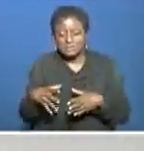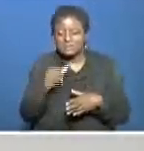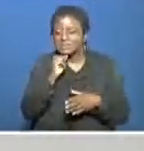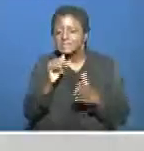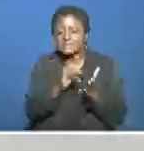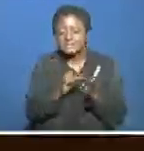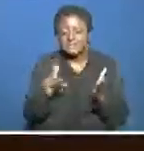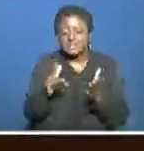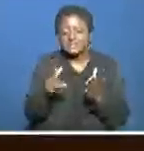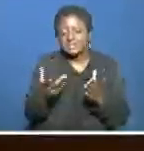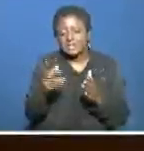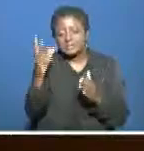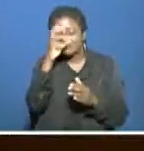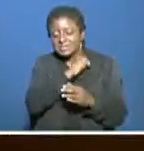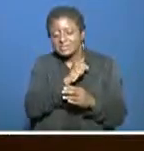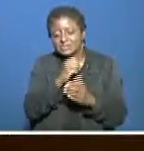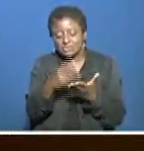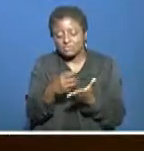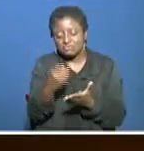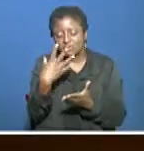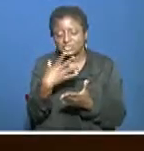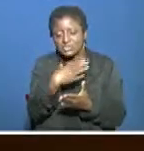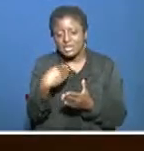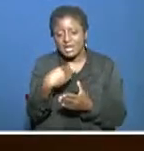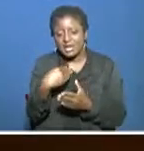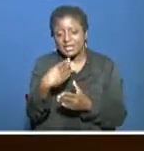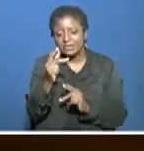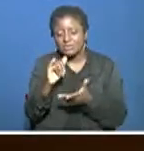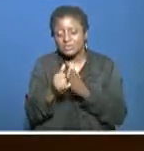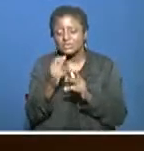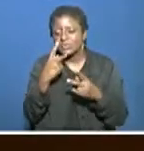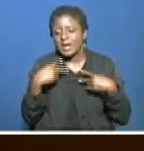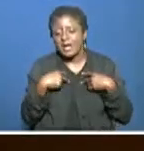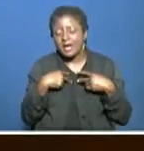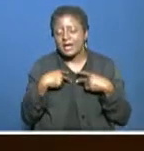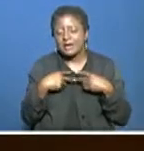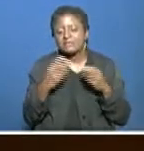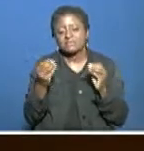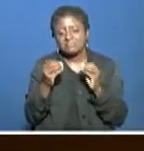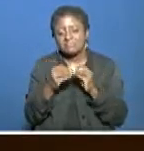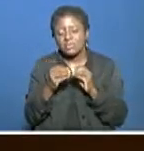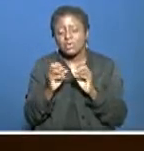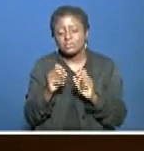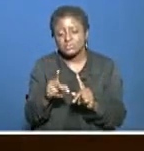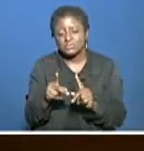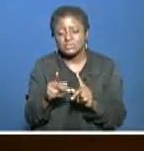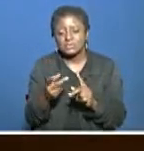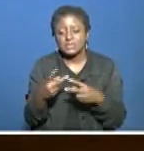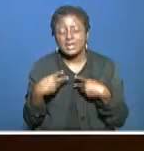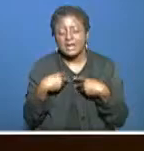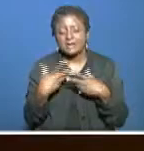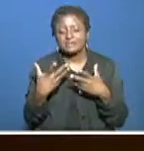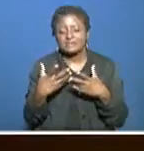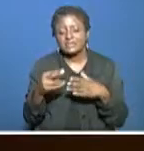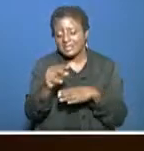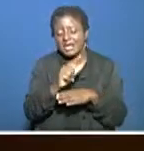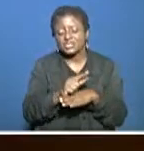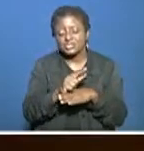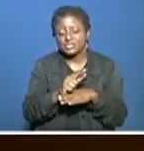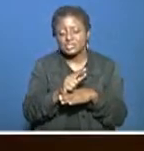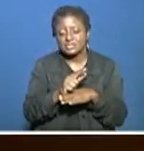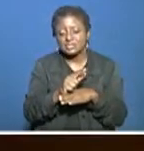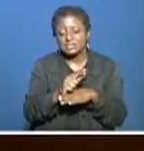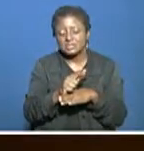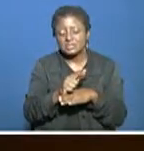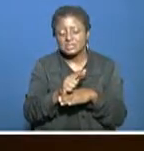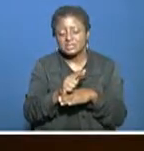the privileged. We had the phenomena, which is a national disgrace,